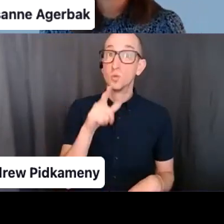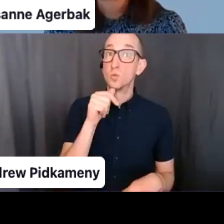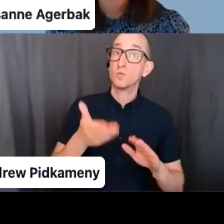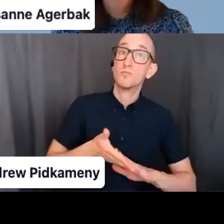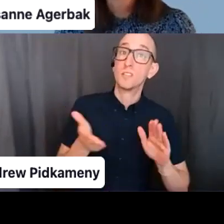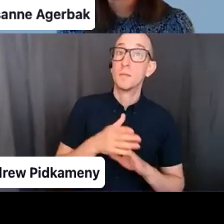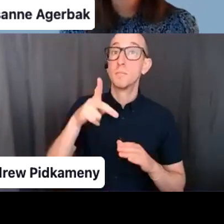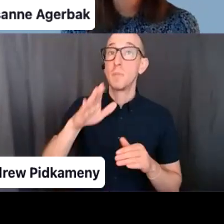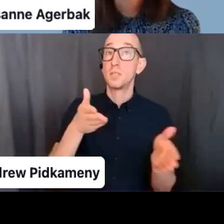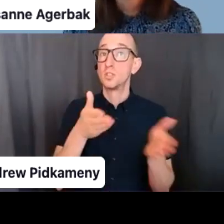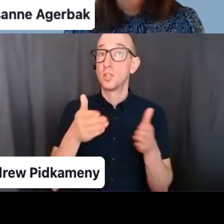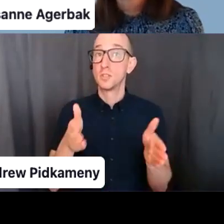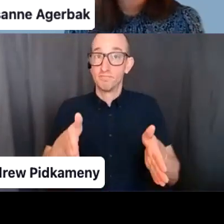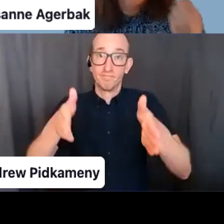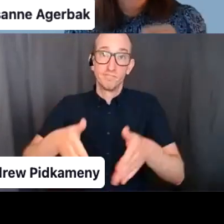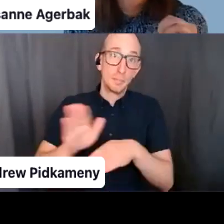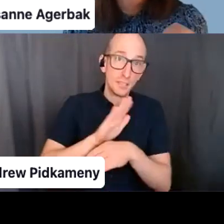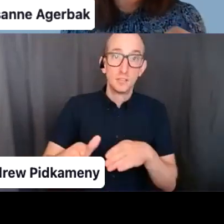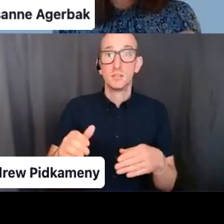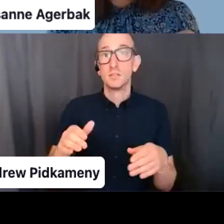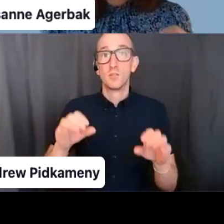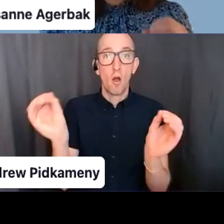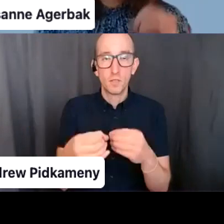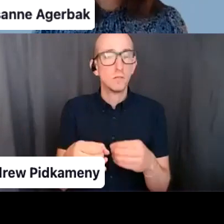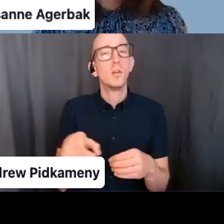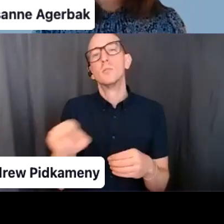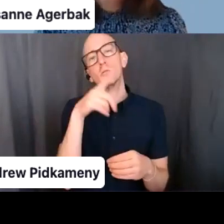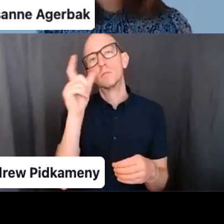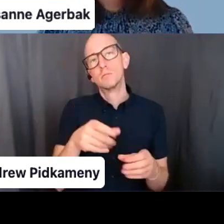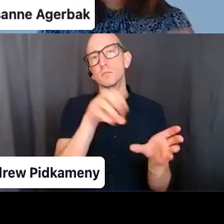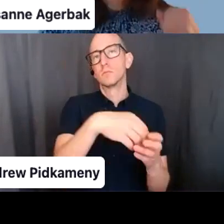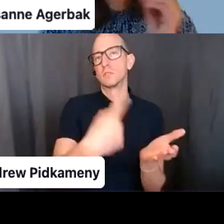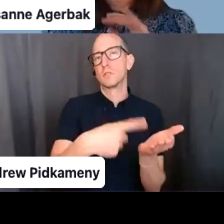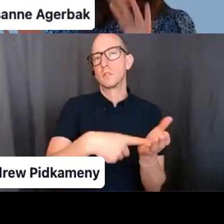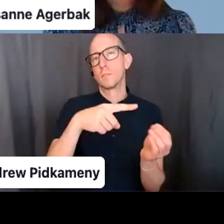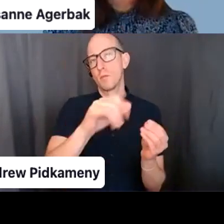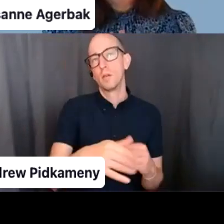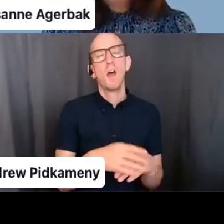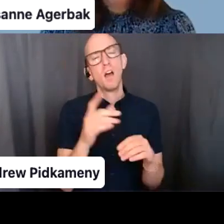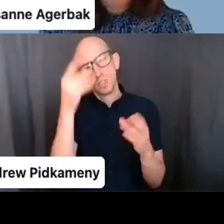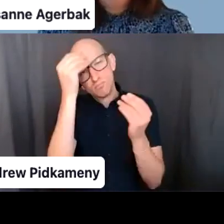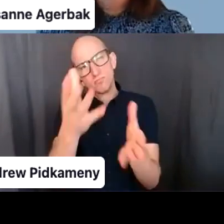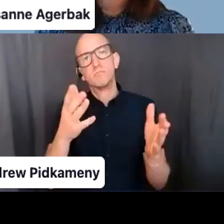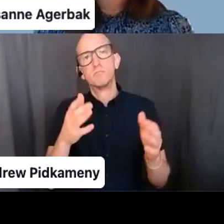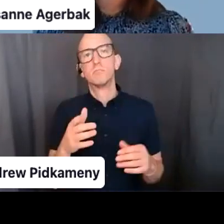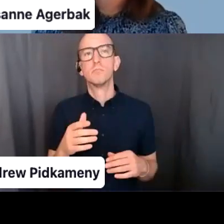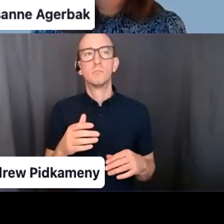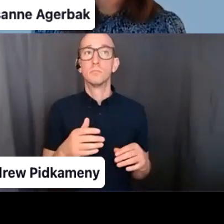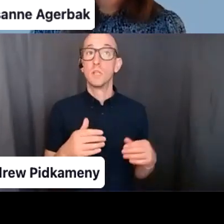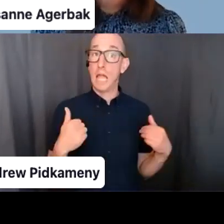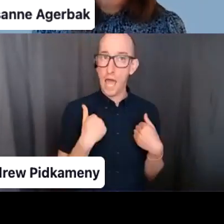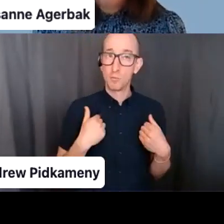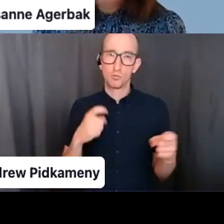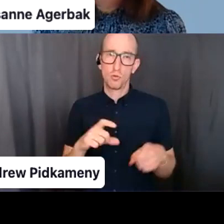into discussions about. I just wanted to make sure you knew about that. That's something more that animal control